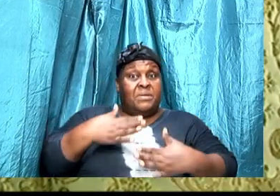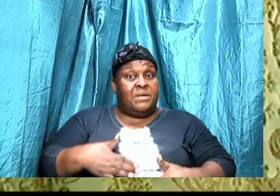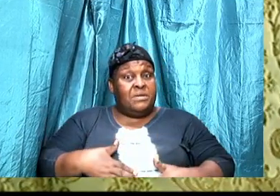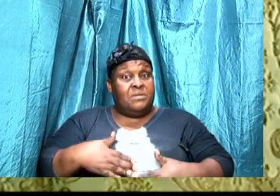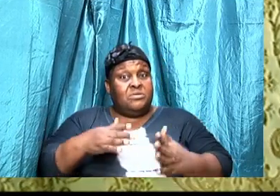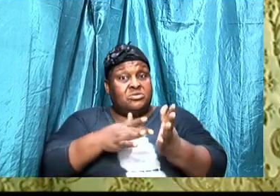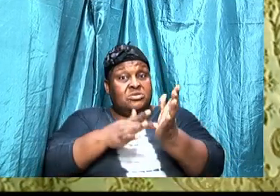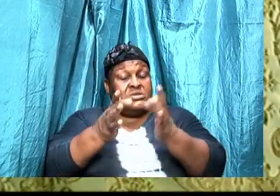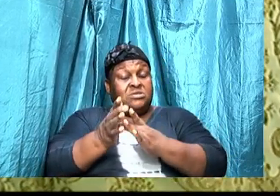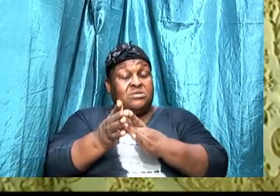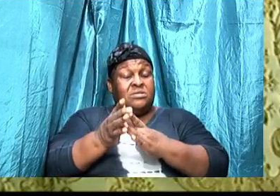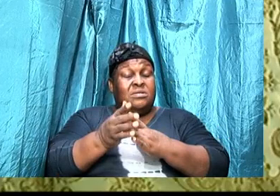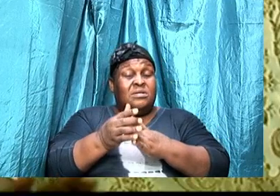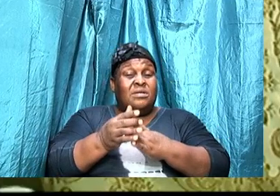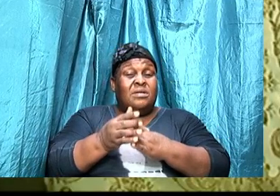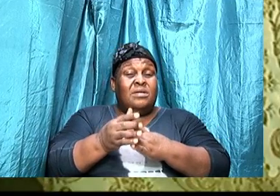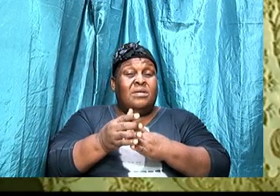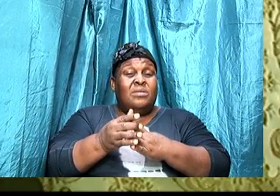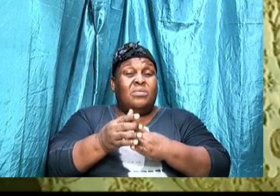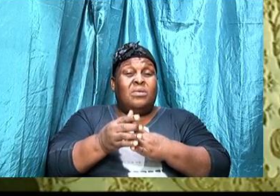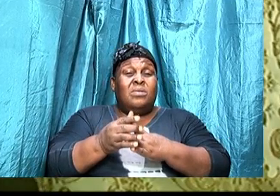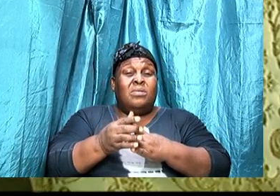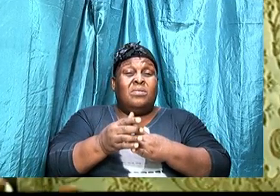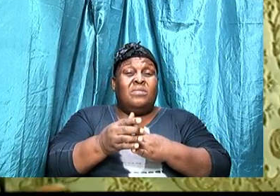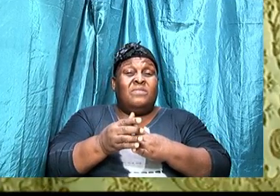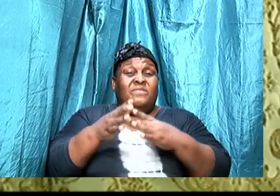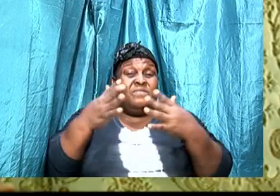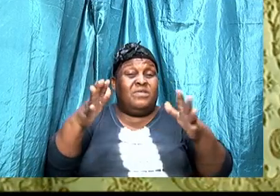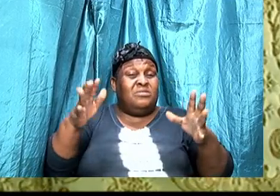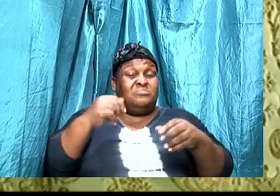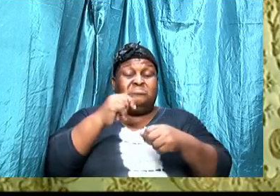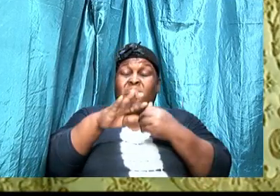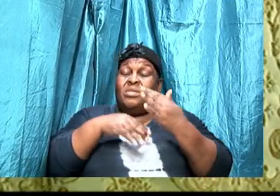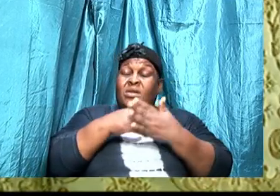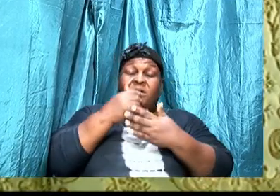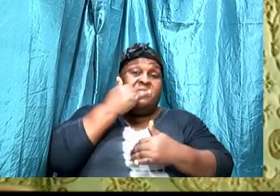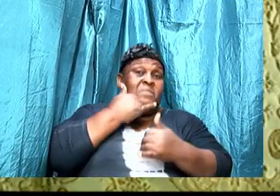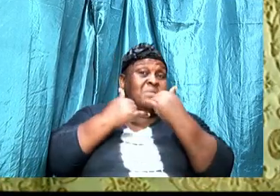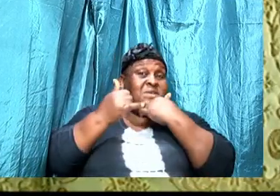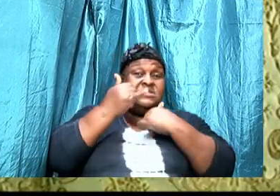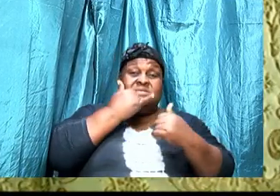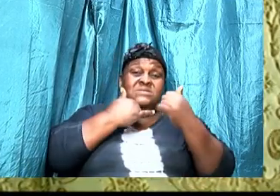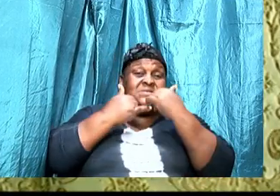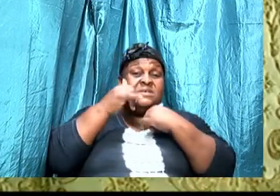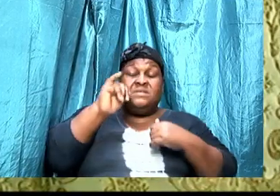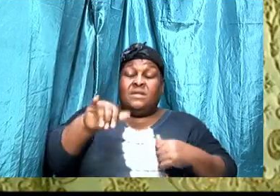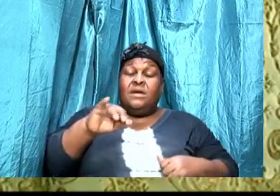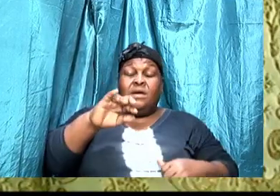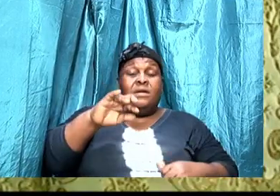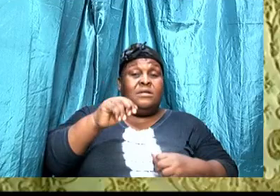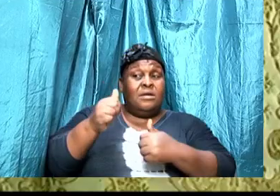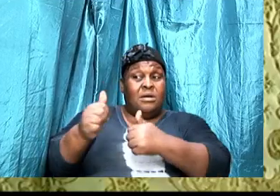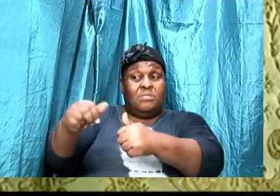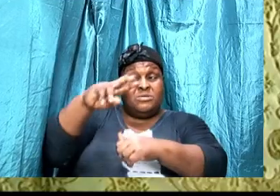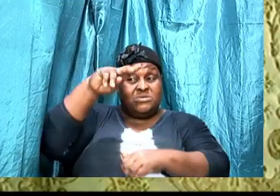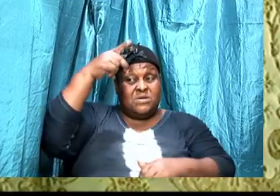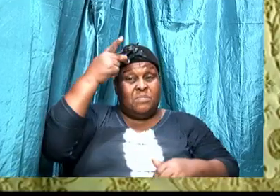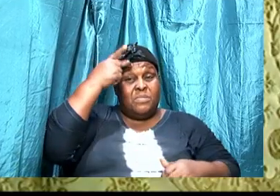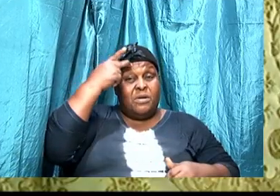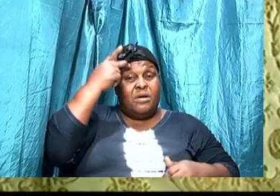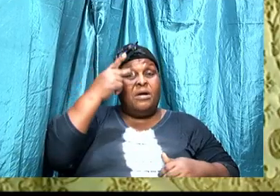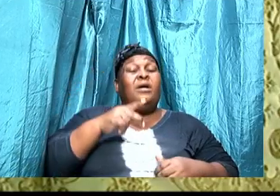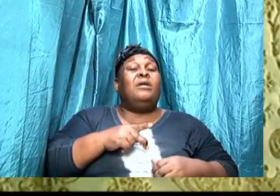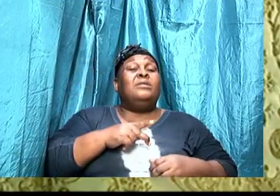be avoiding all the mistakes that Apostle Paul would have gone through in that